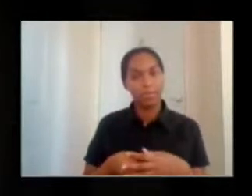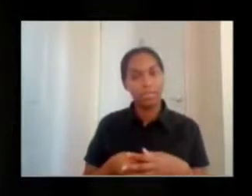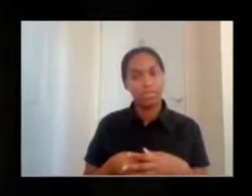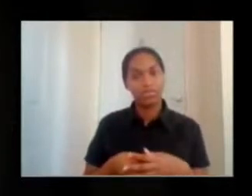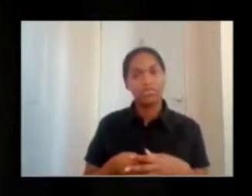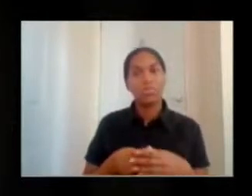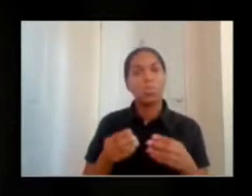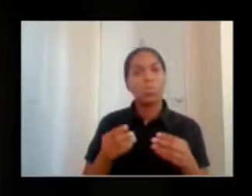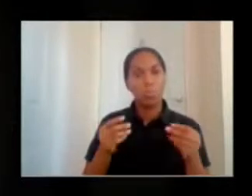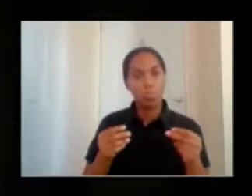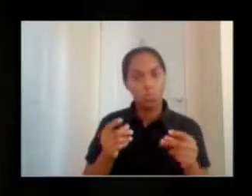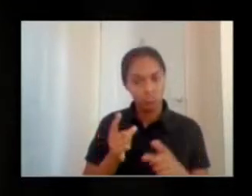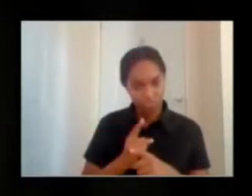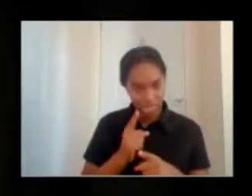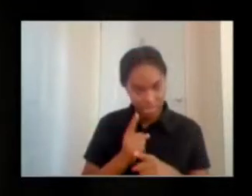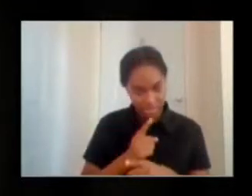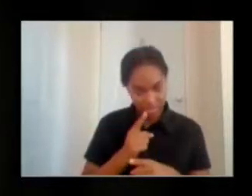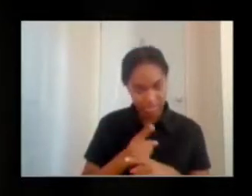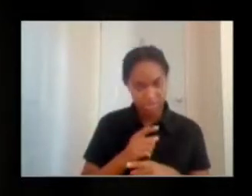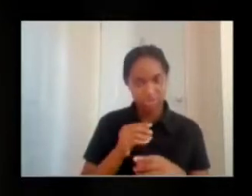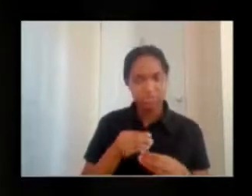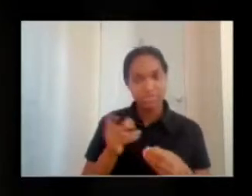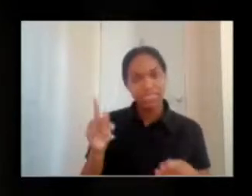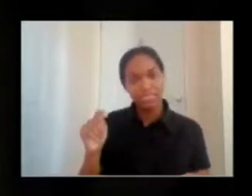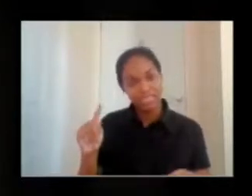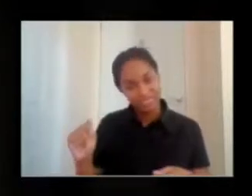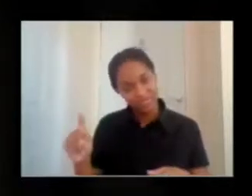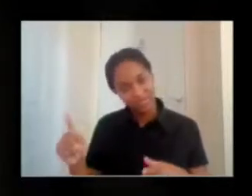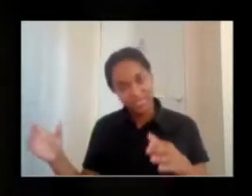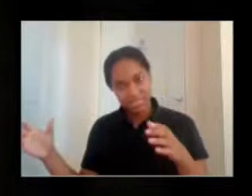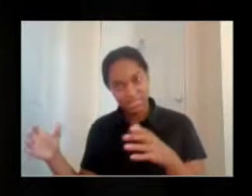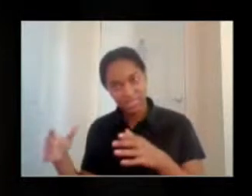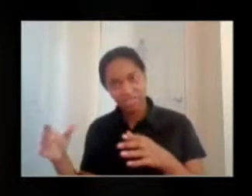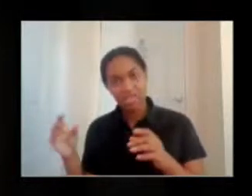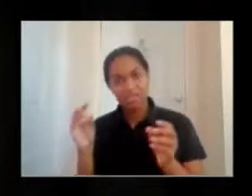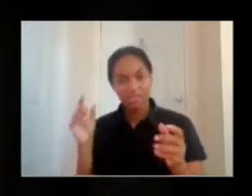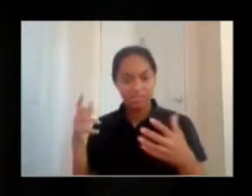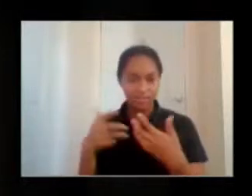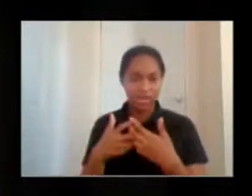correctly to provide TV set just fit for Jamaican market.